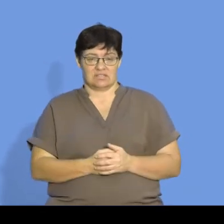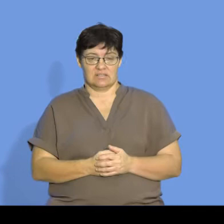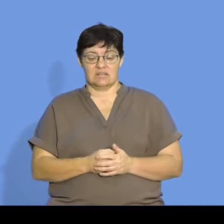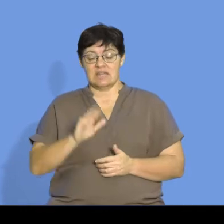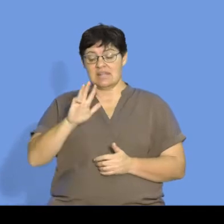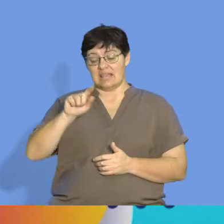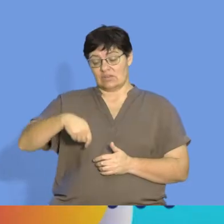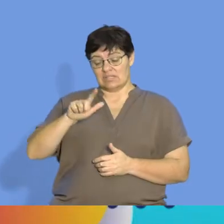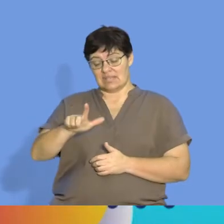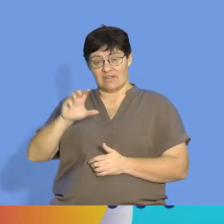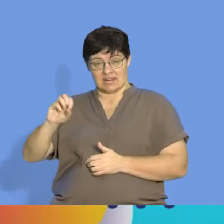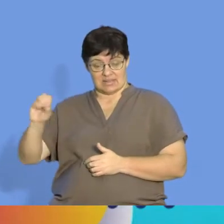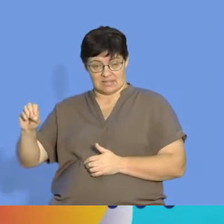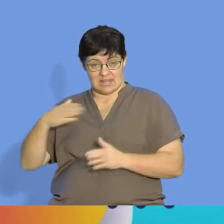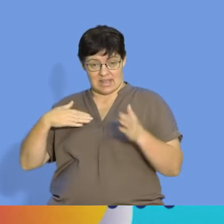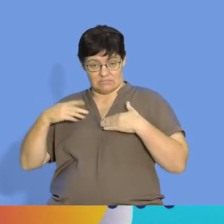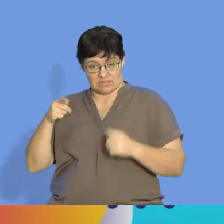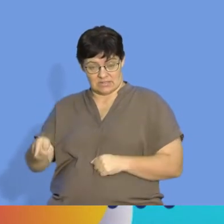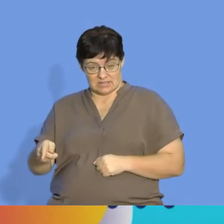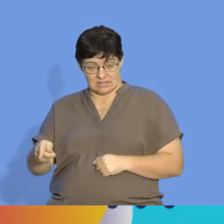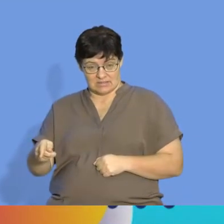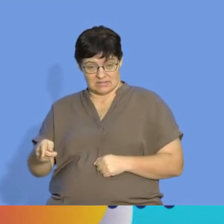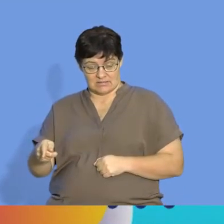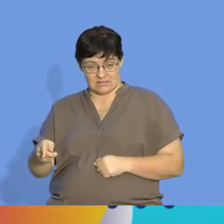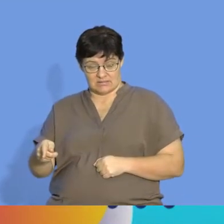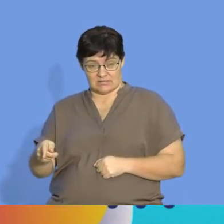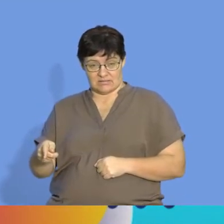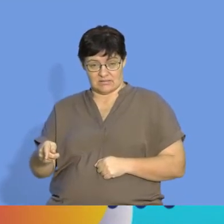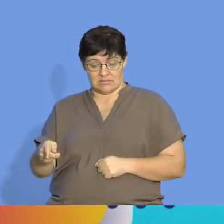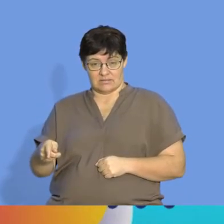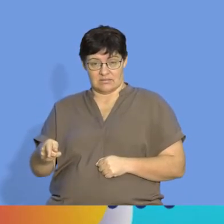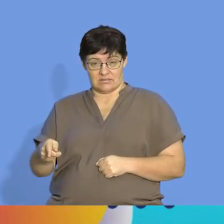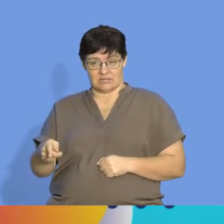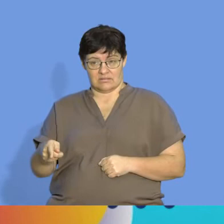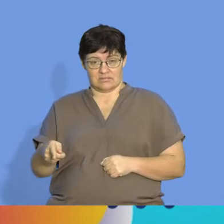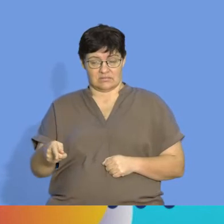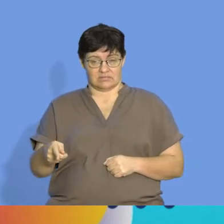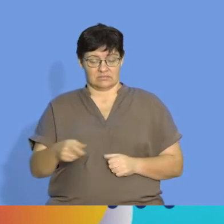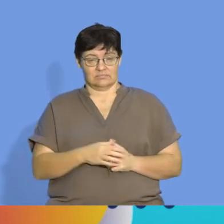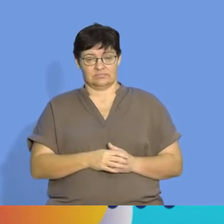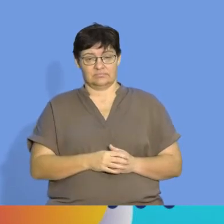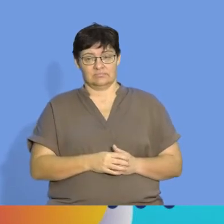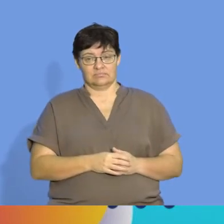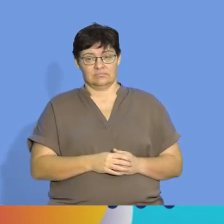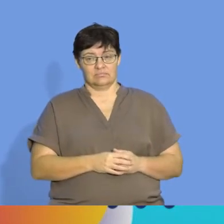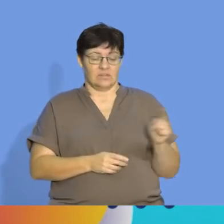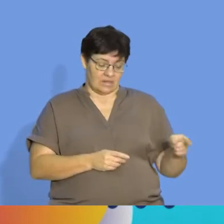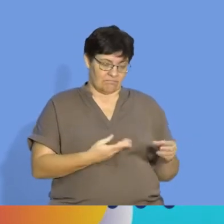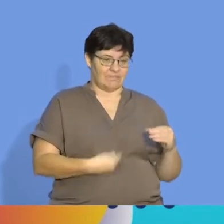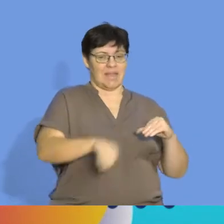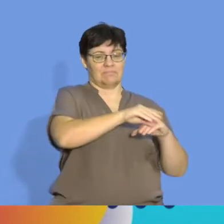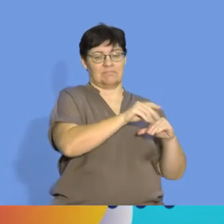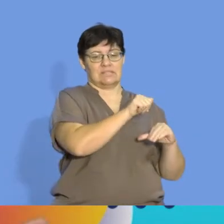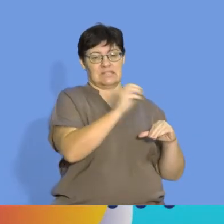different to the other one. So the 9,700 is the person who is earning less than the one who was, obviously one